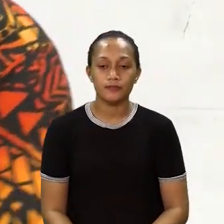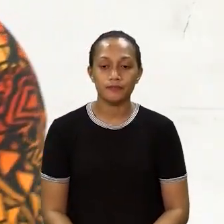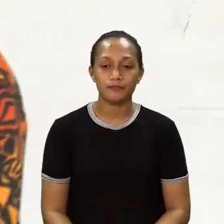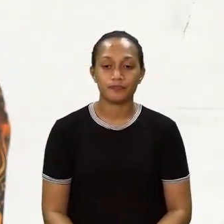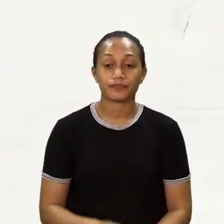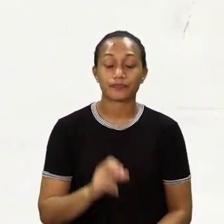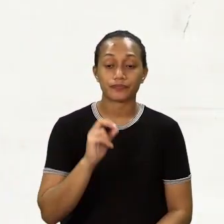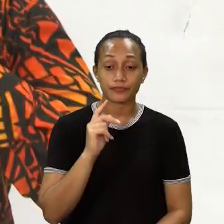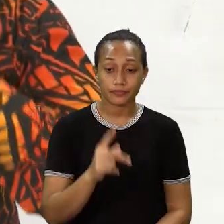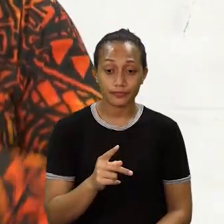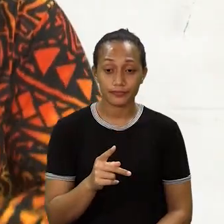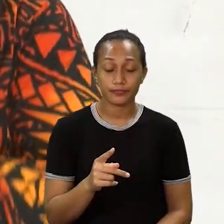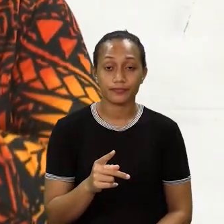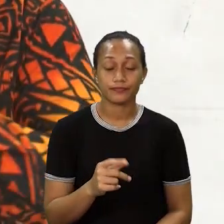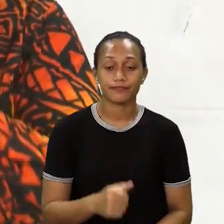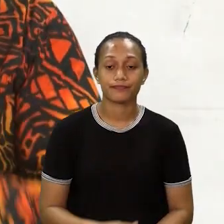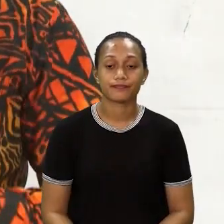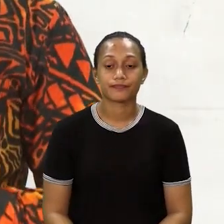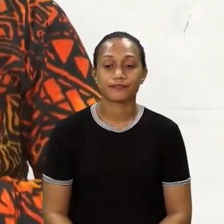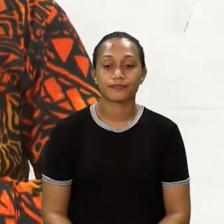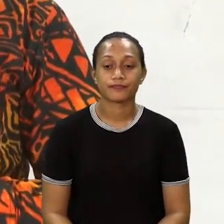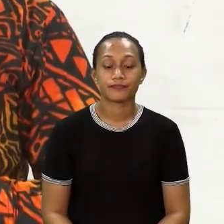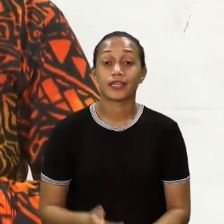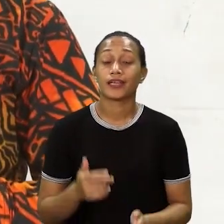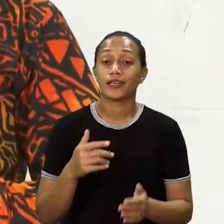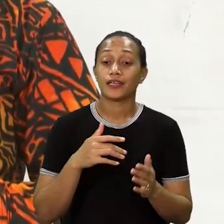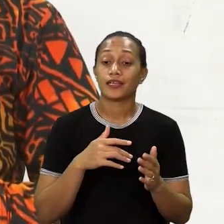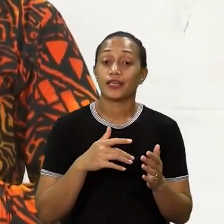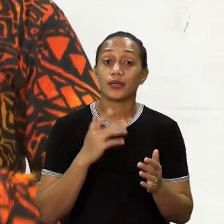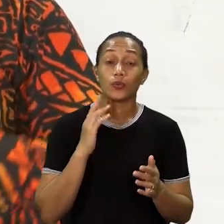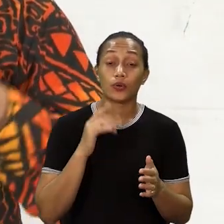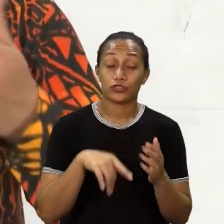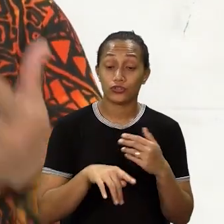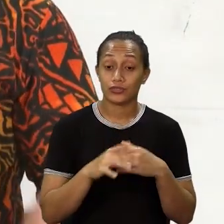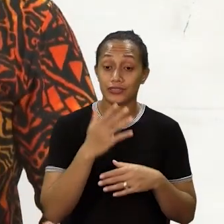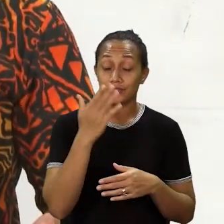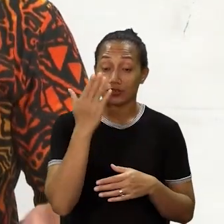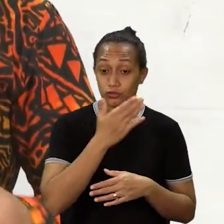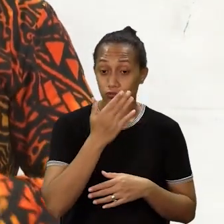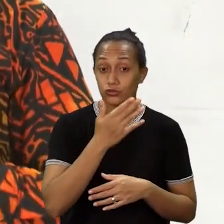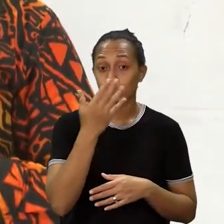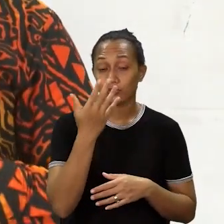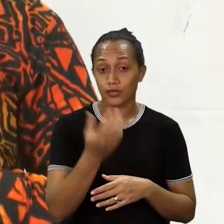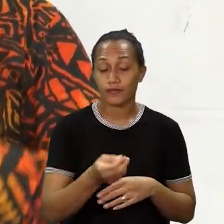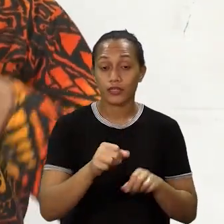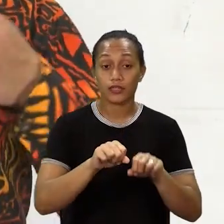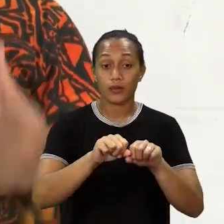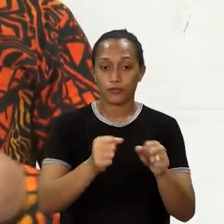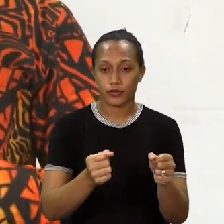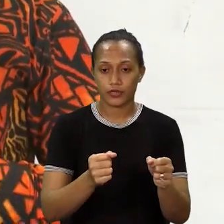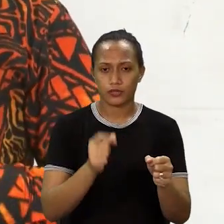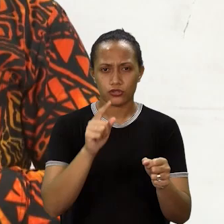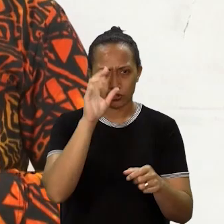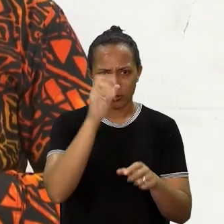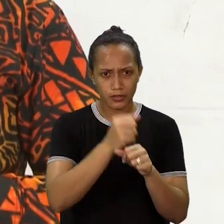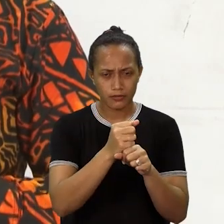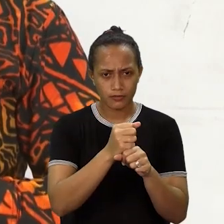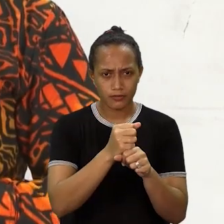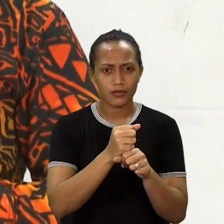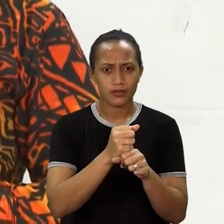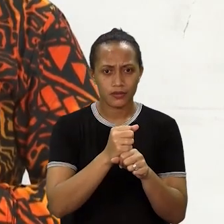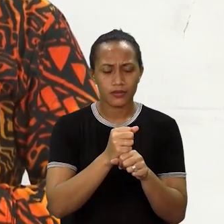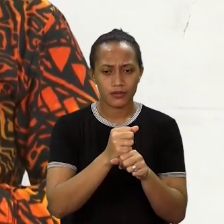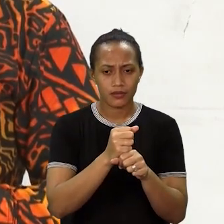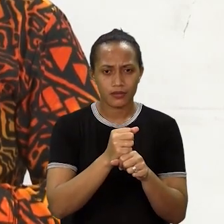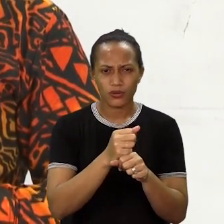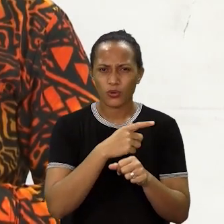morning. Okay, let's have a break. Right, in school, while you were in school, you need to have break.